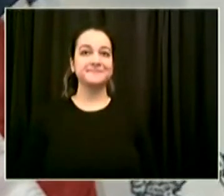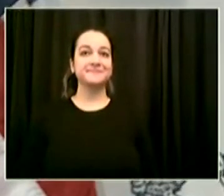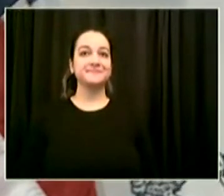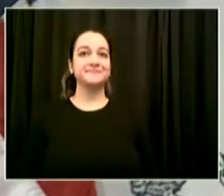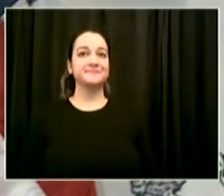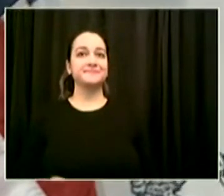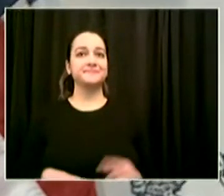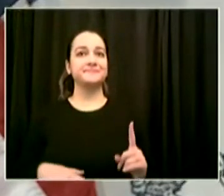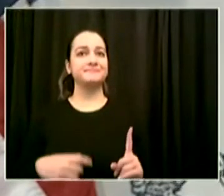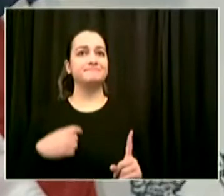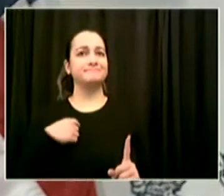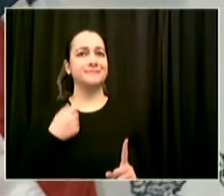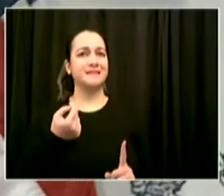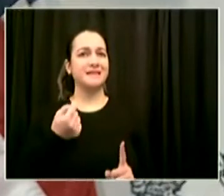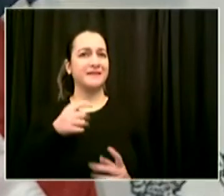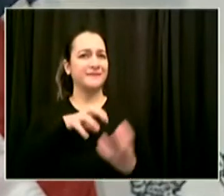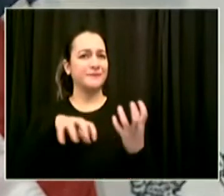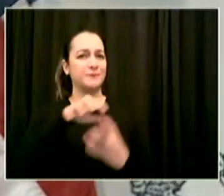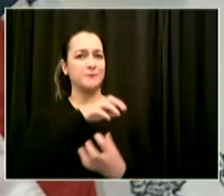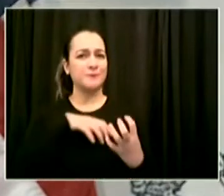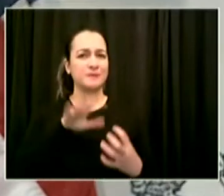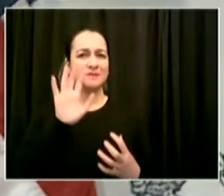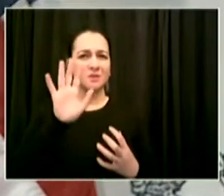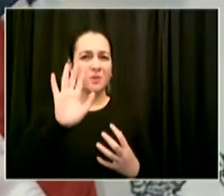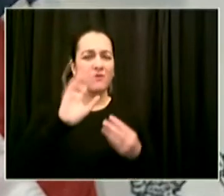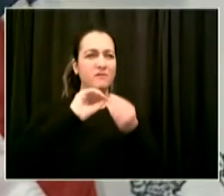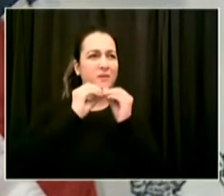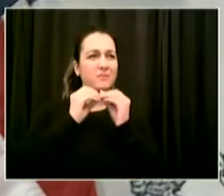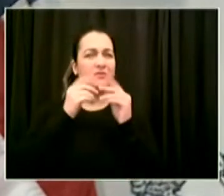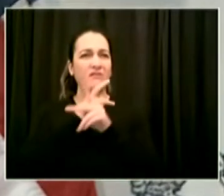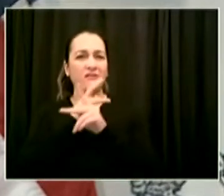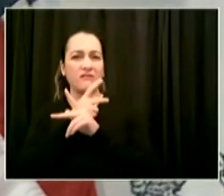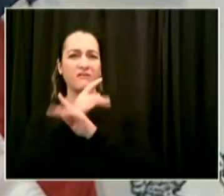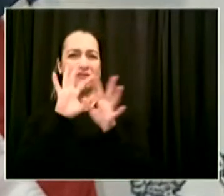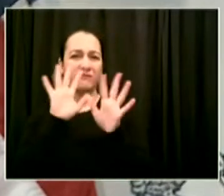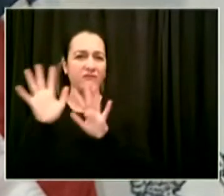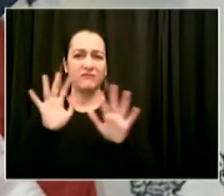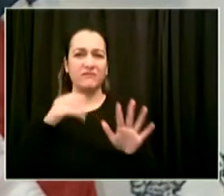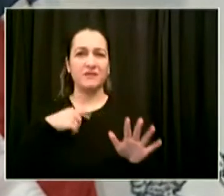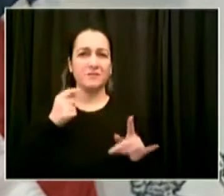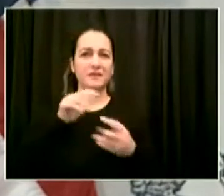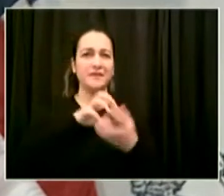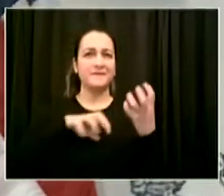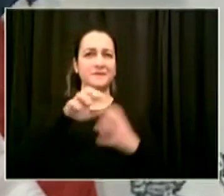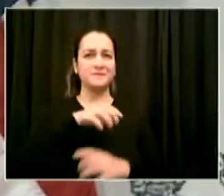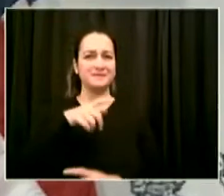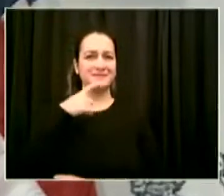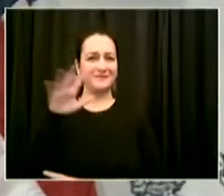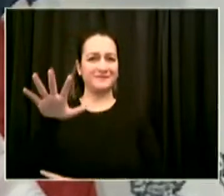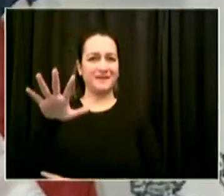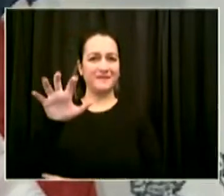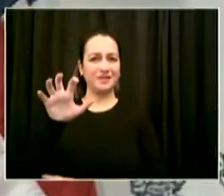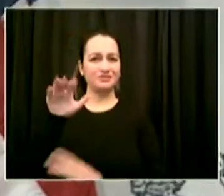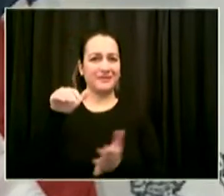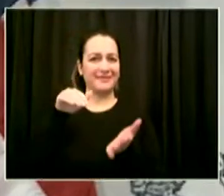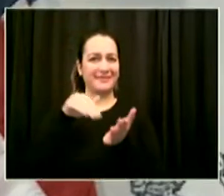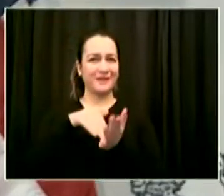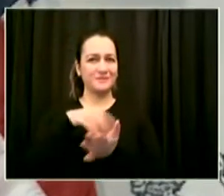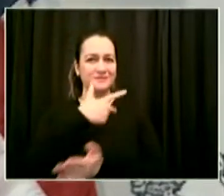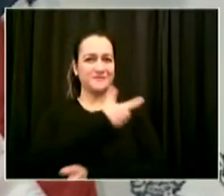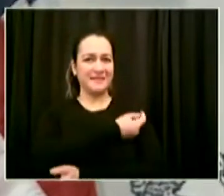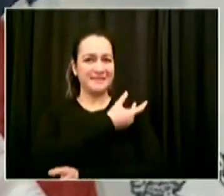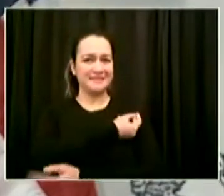in February based on the allocation that you're currently getting, and even with the 17% or